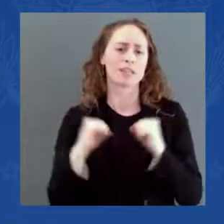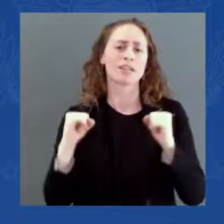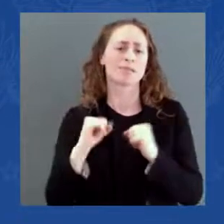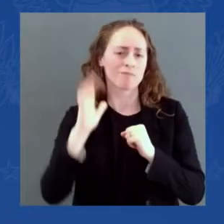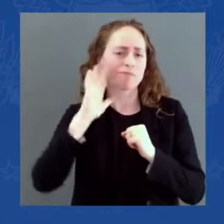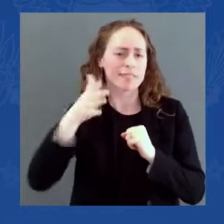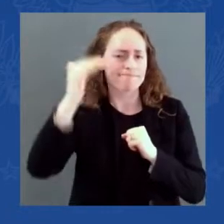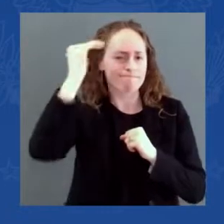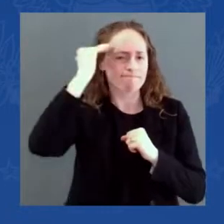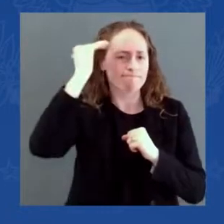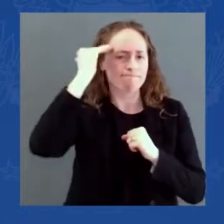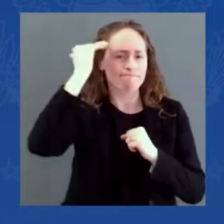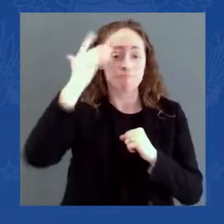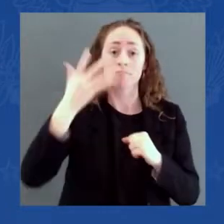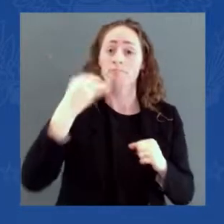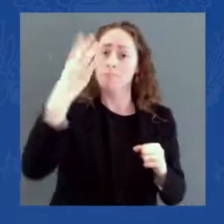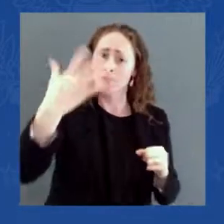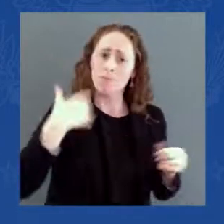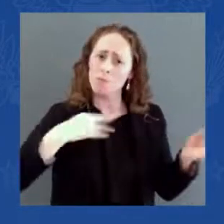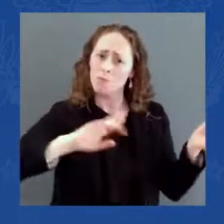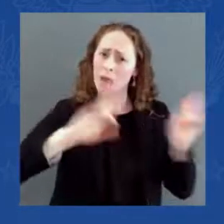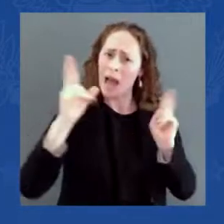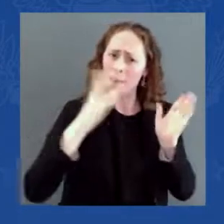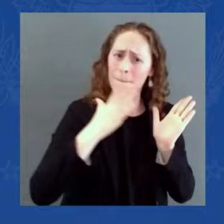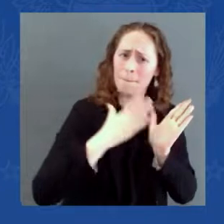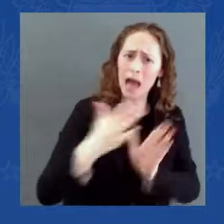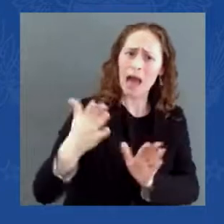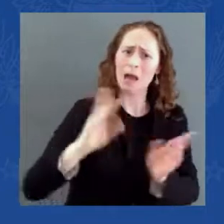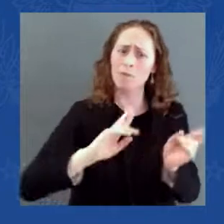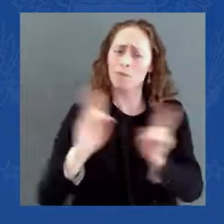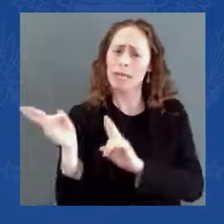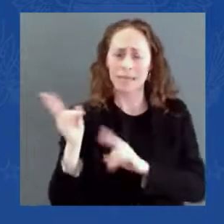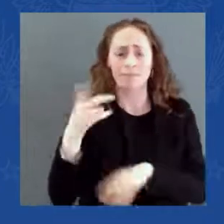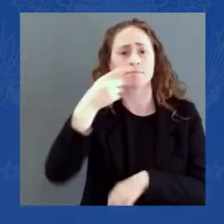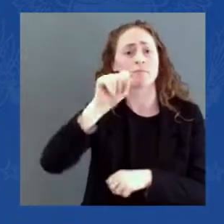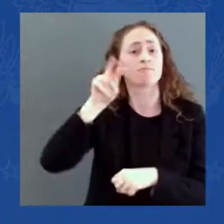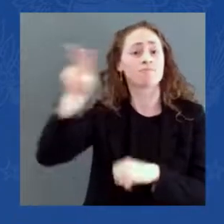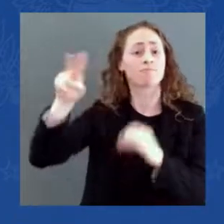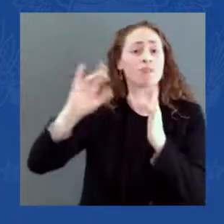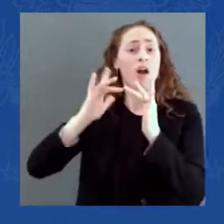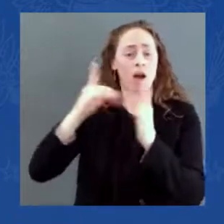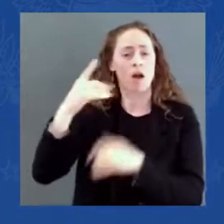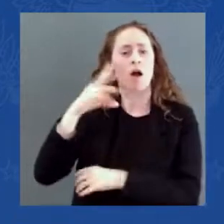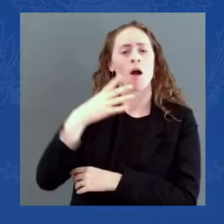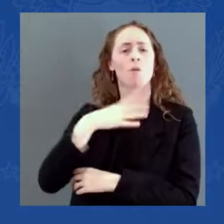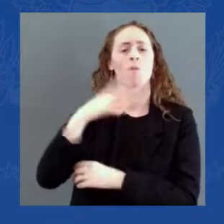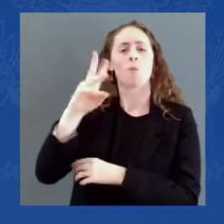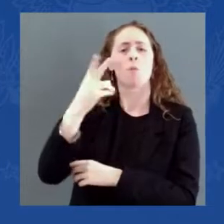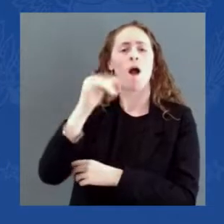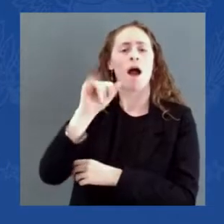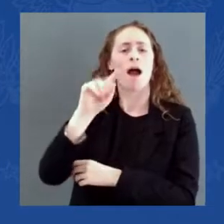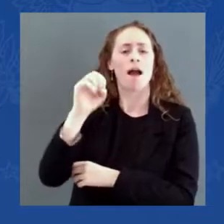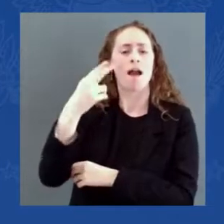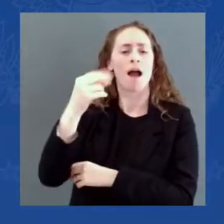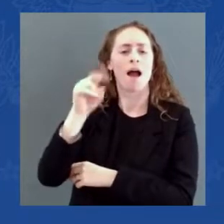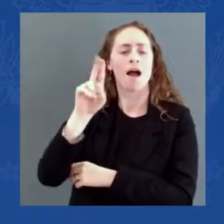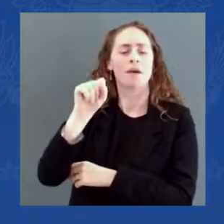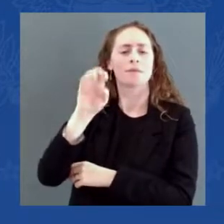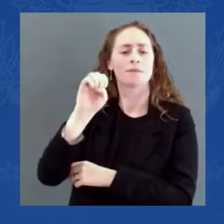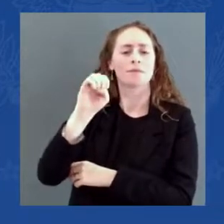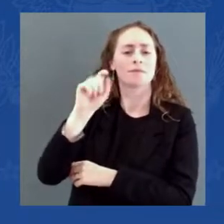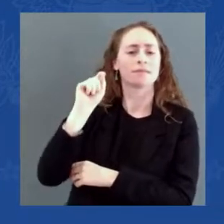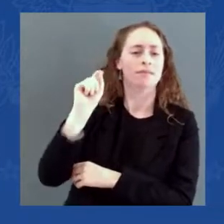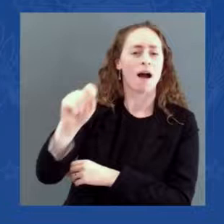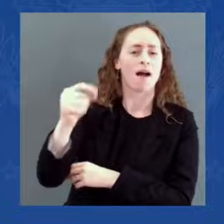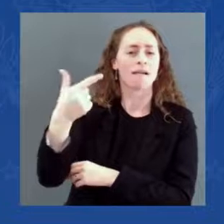detail. For now, here are the 5 key points I want to expand on slightly. We're expanding our national booster campaign to provide